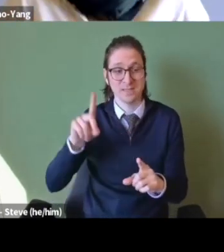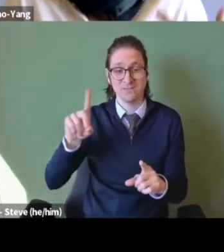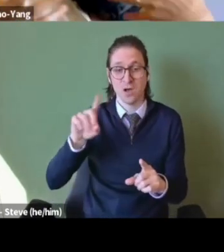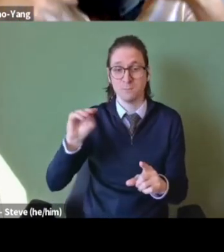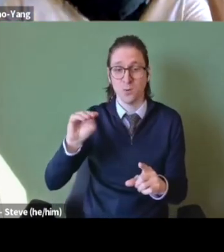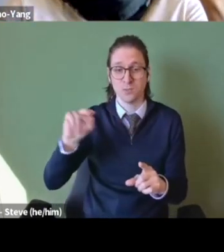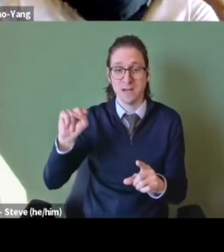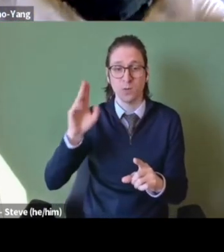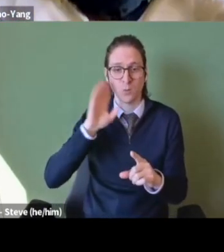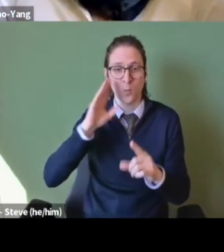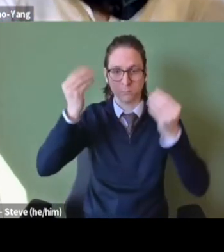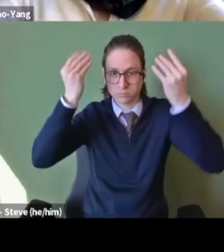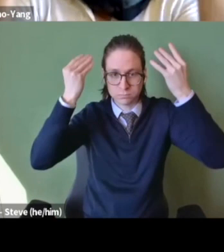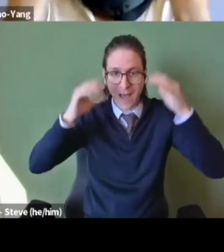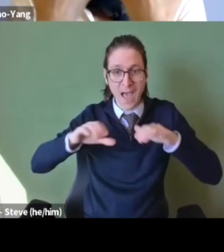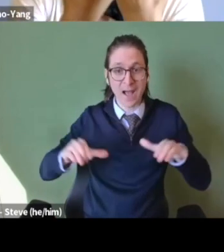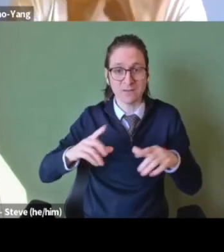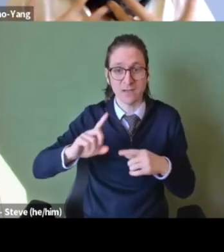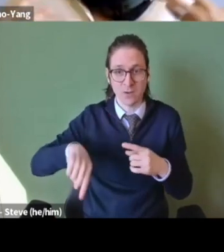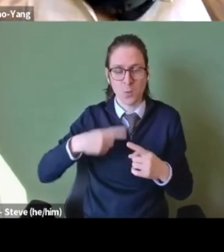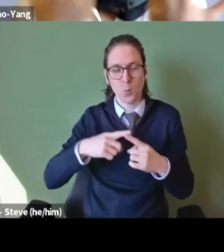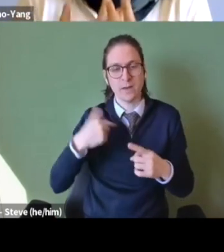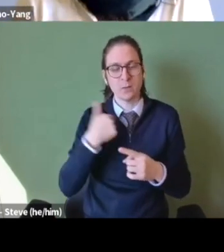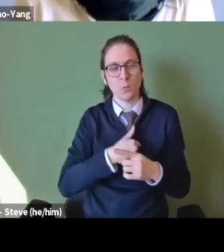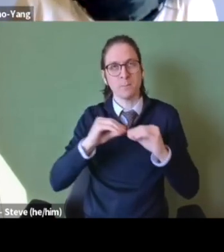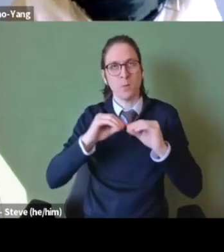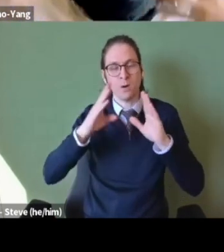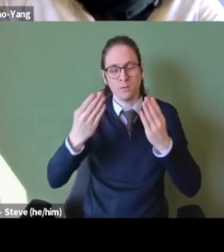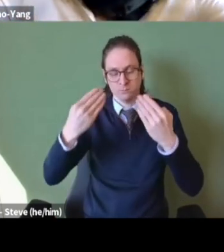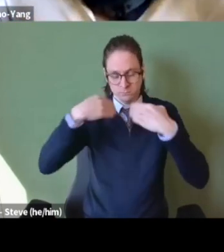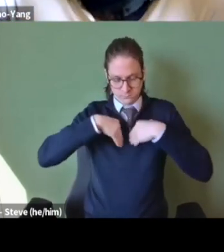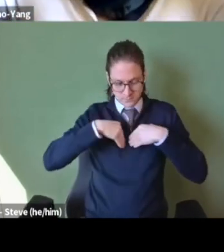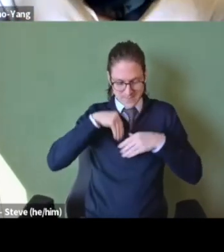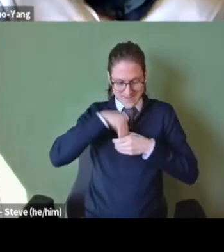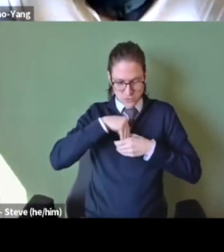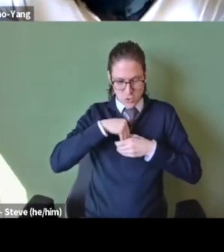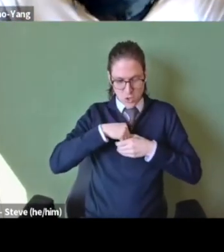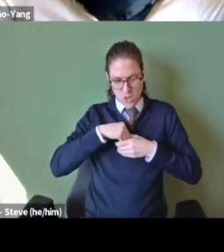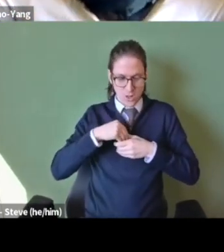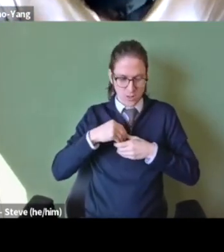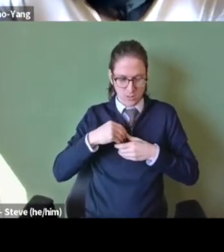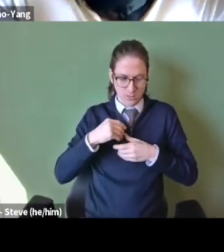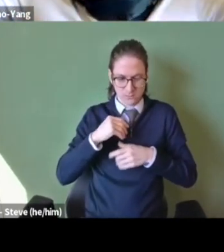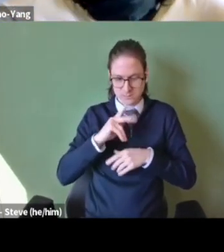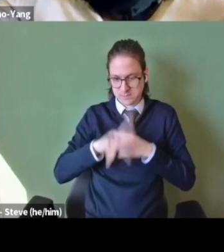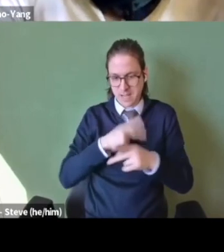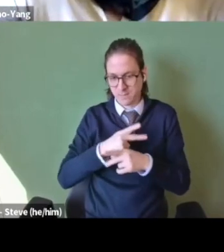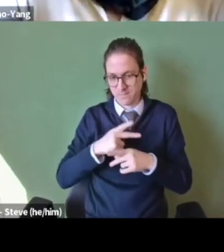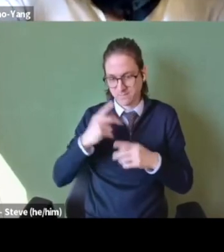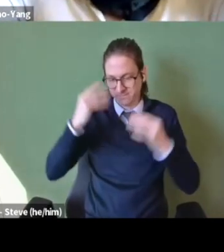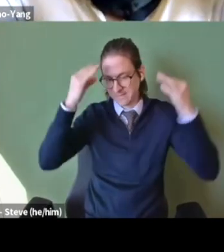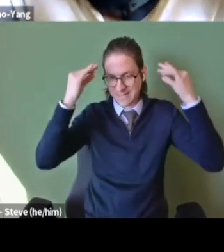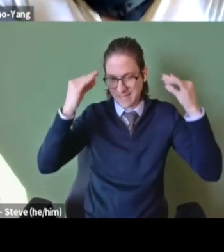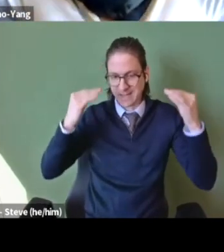kind of internally based, either sort of awareness of self or mind wandering,